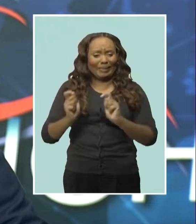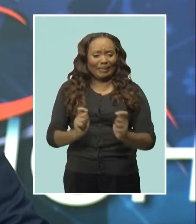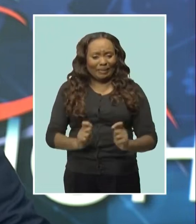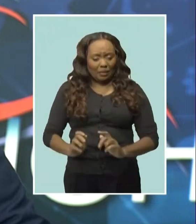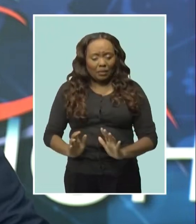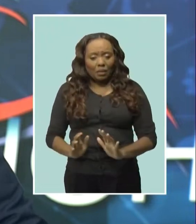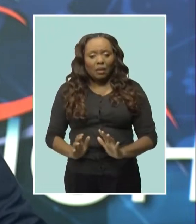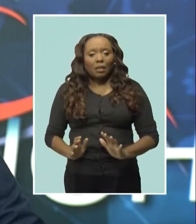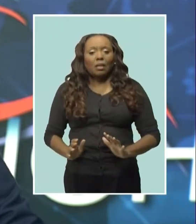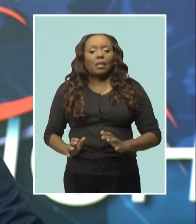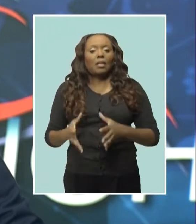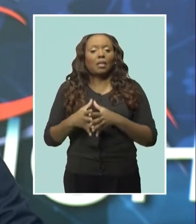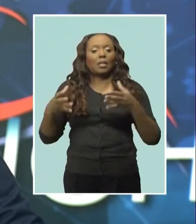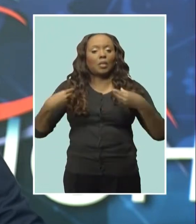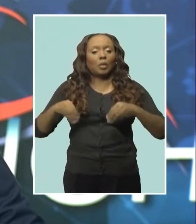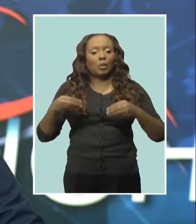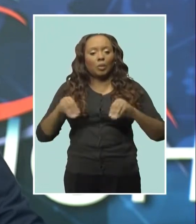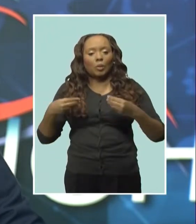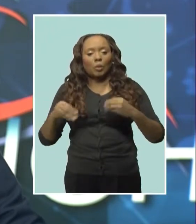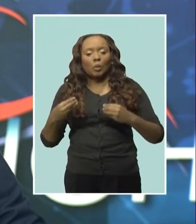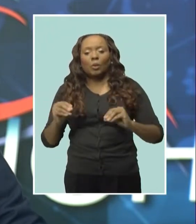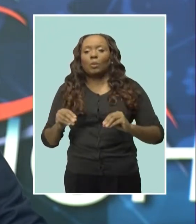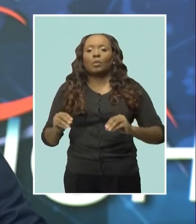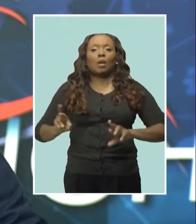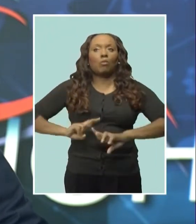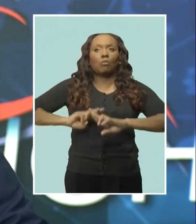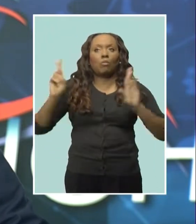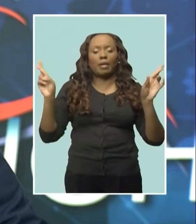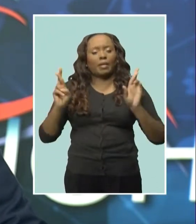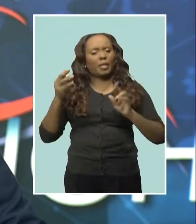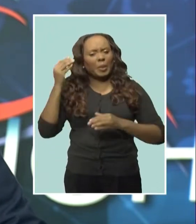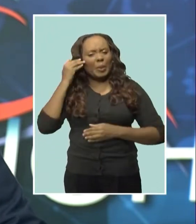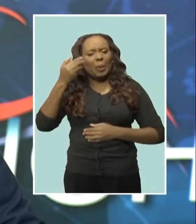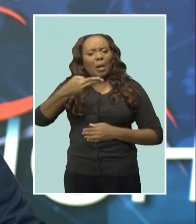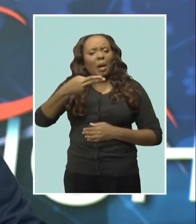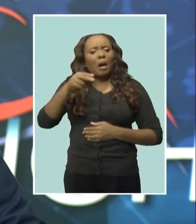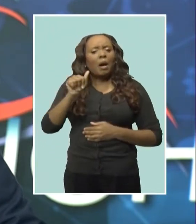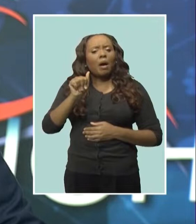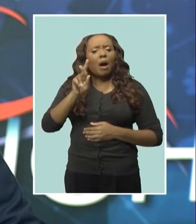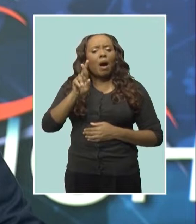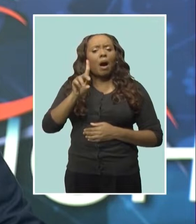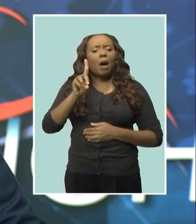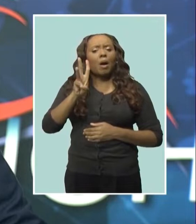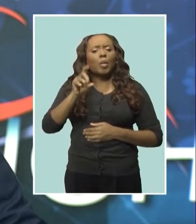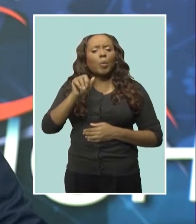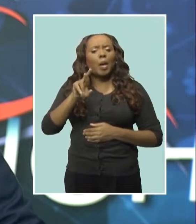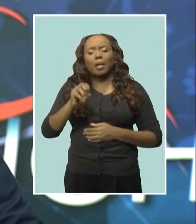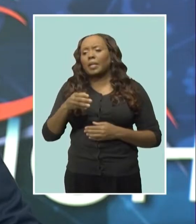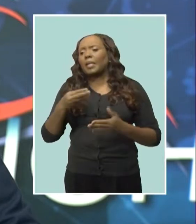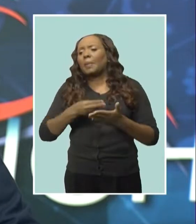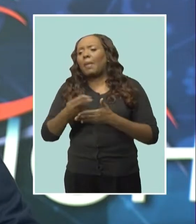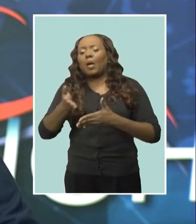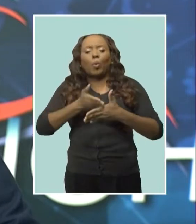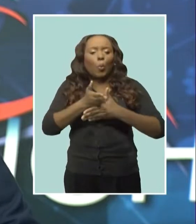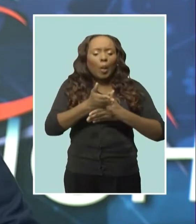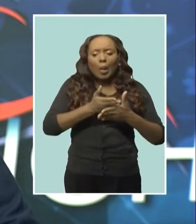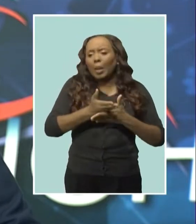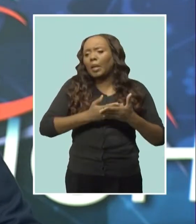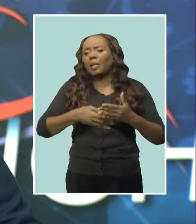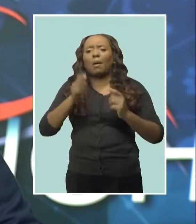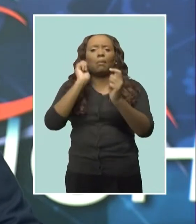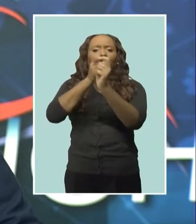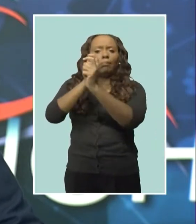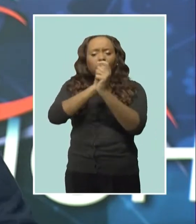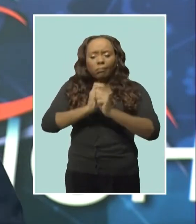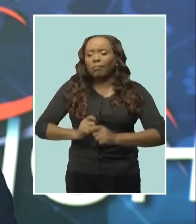changing. As a result, hardware stores are stocked and ready to receive customers. And retailers say Barbadians have been preparing earlier